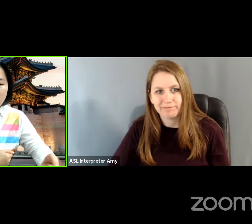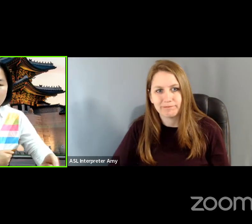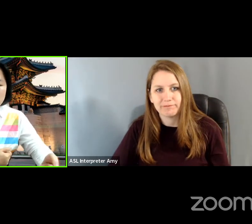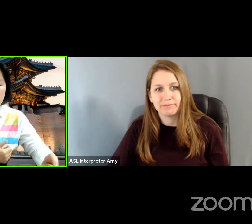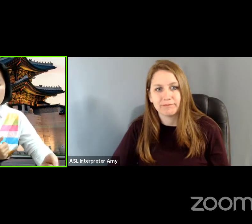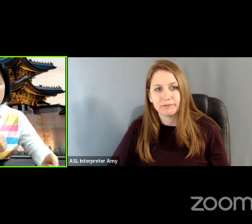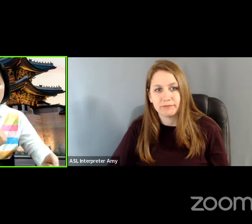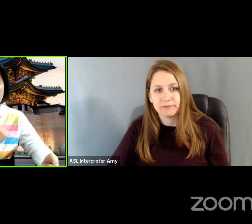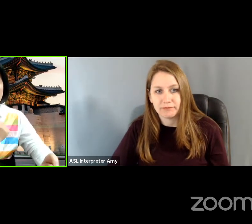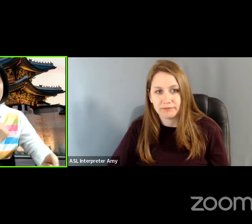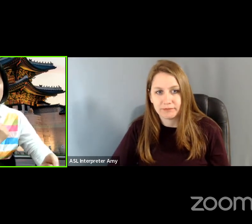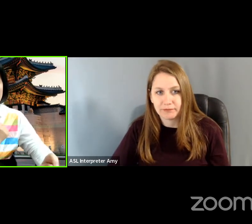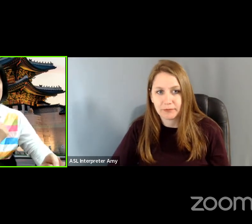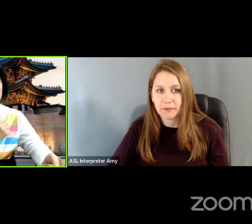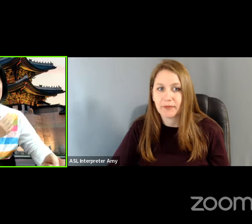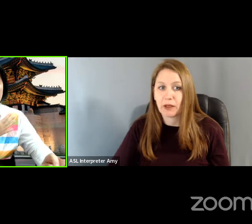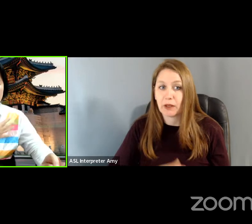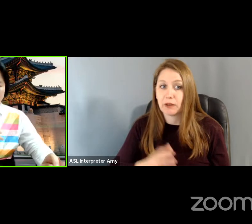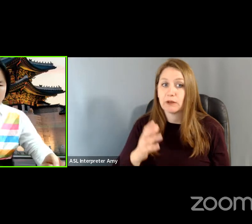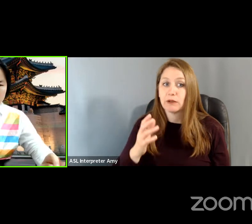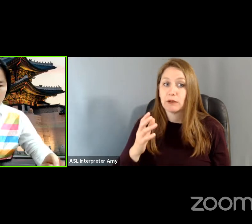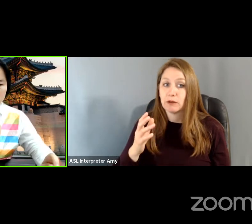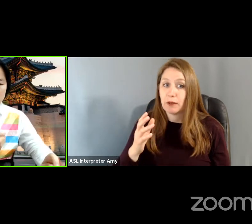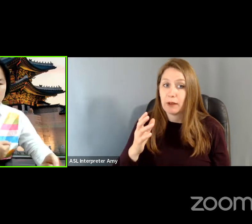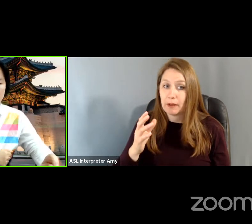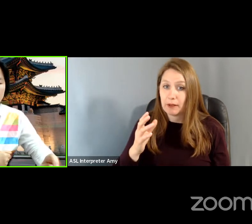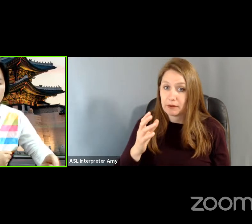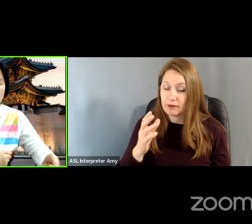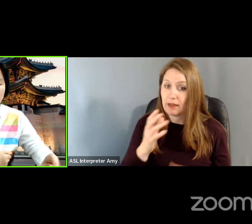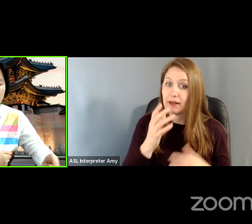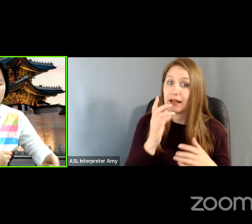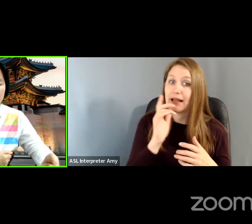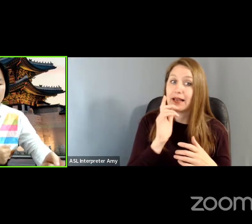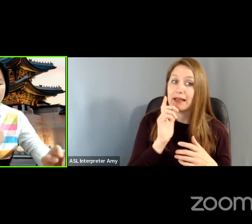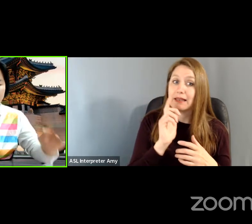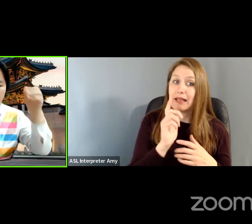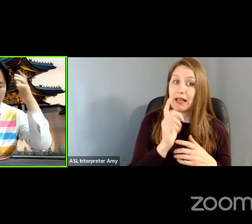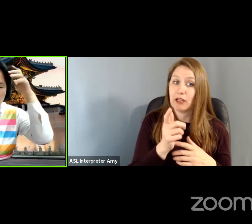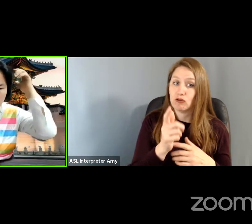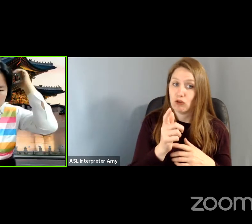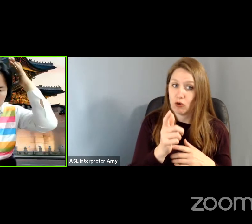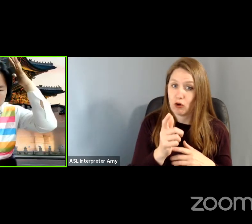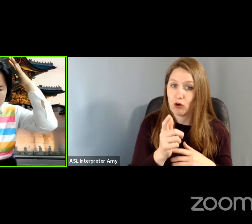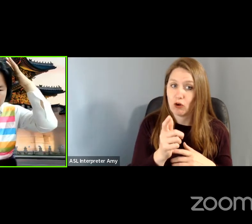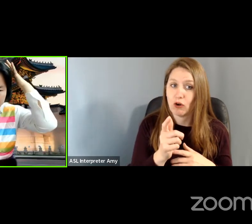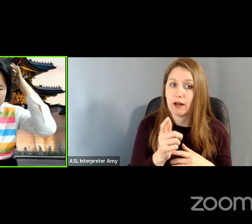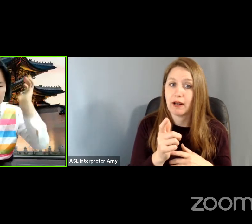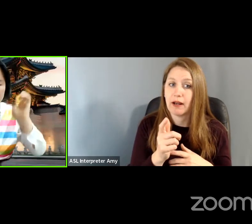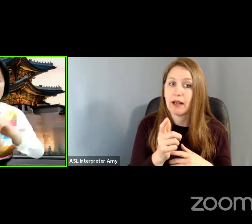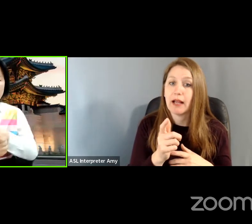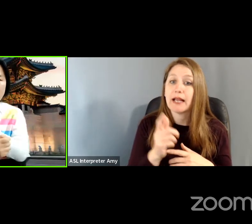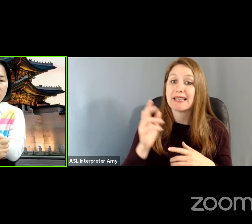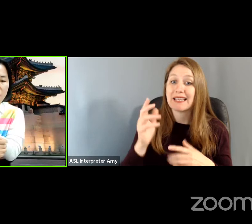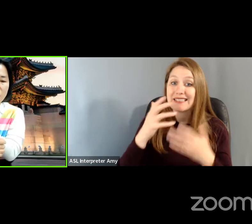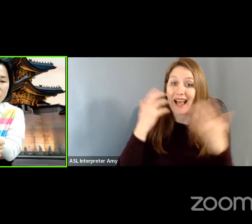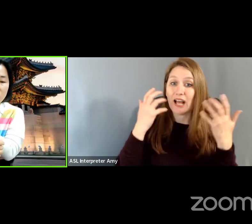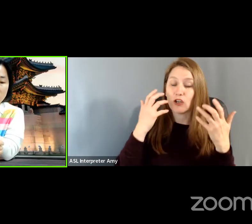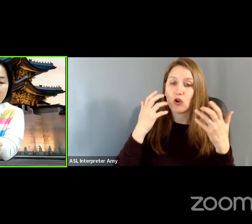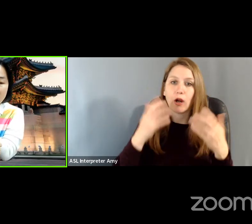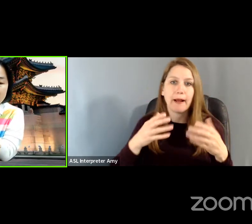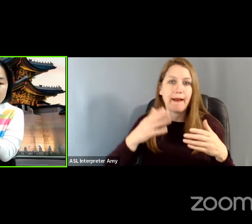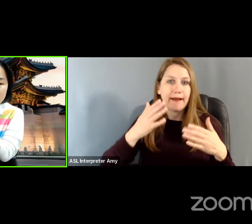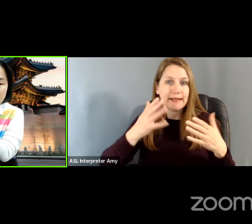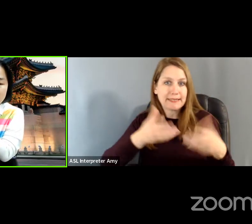And after putting on the mother's clothes and tying a towel on its head,